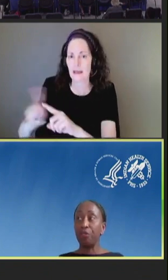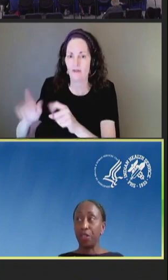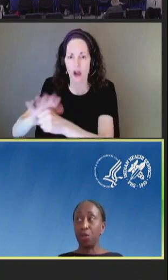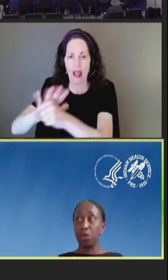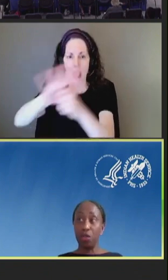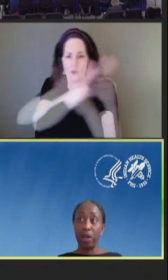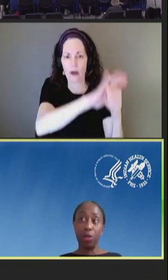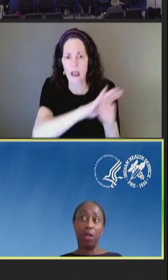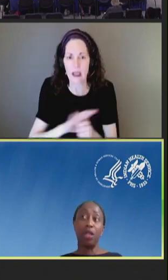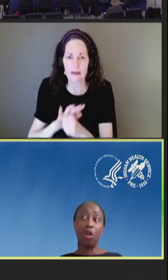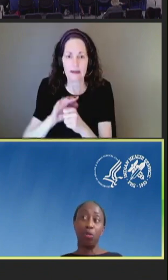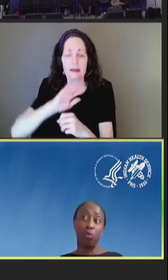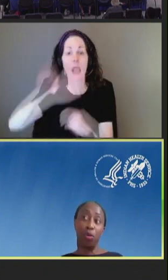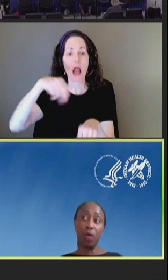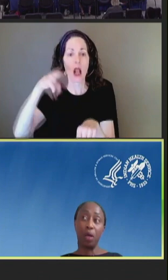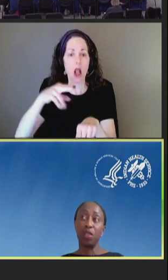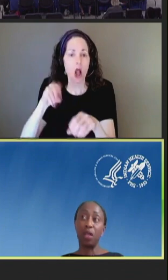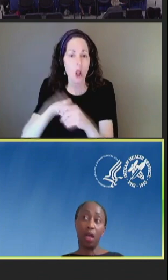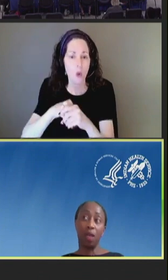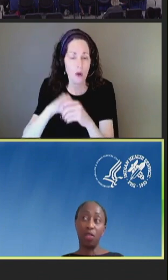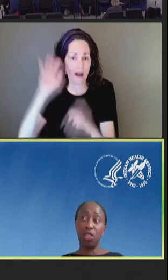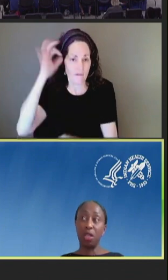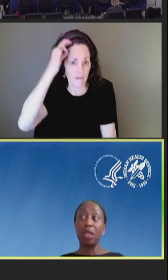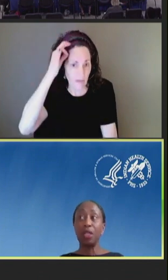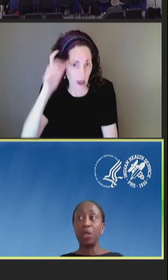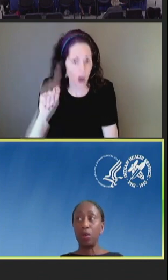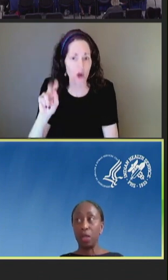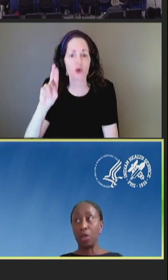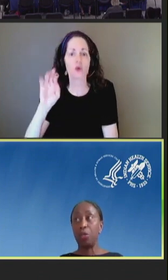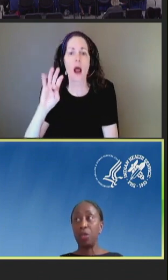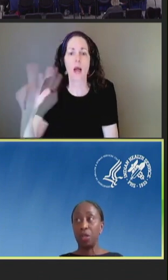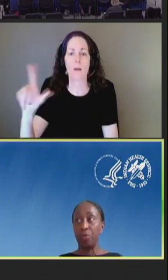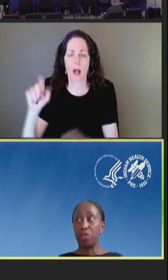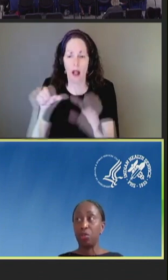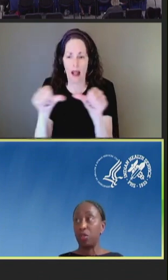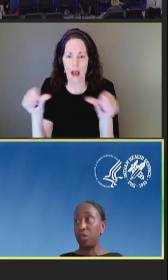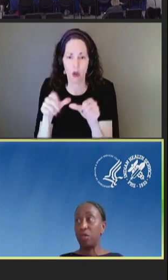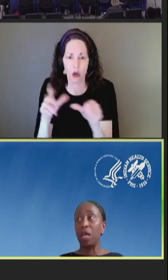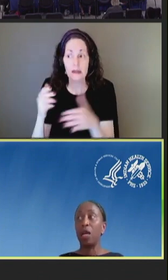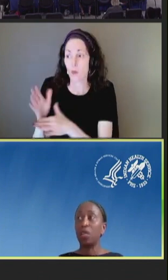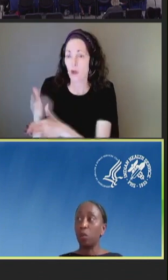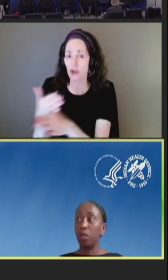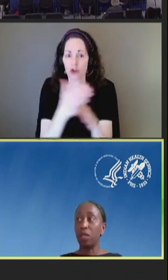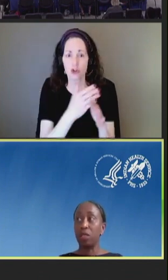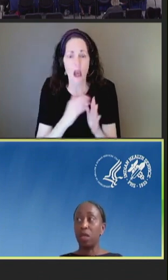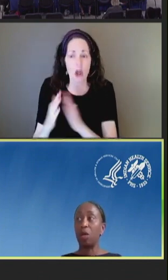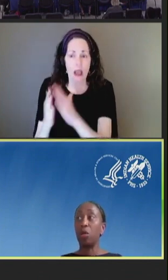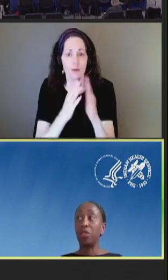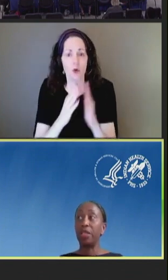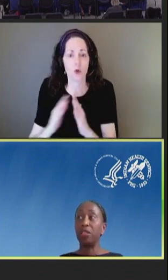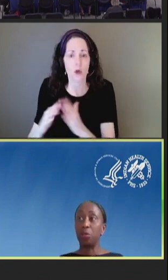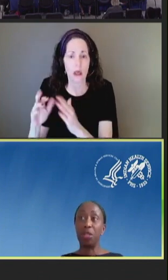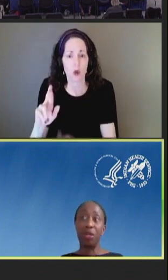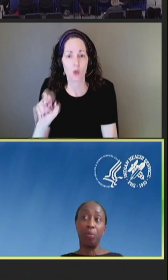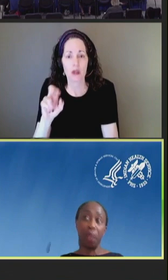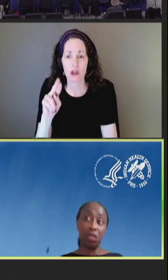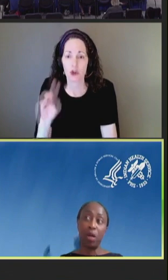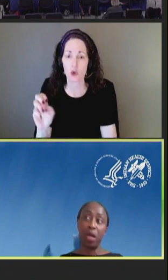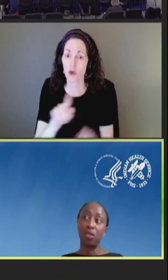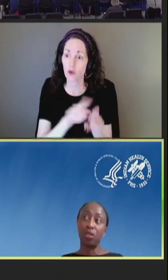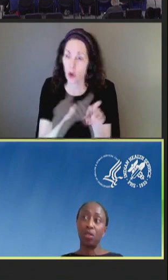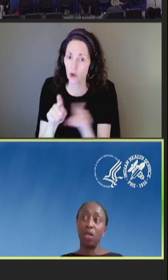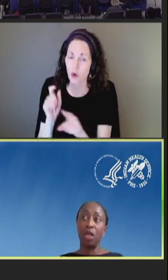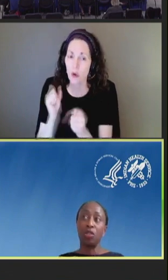including federal, tribal, and urban programs, and have shared clinical and community resources, as well as multidisciplinary